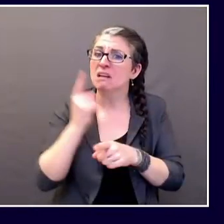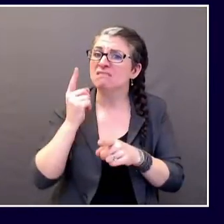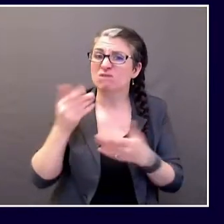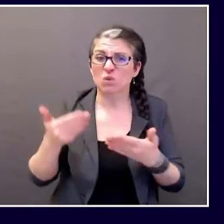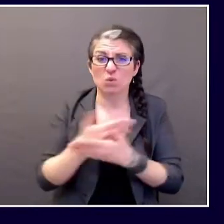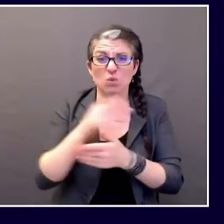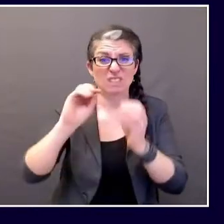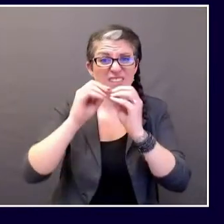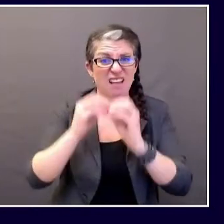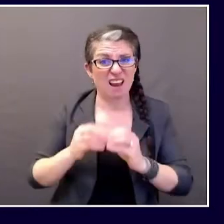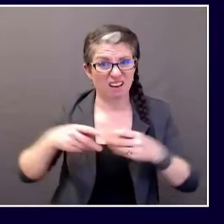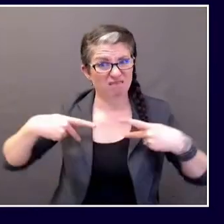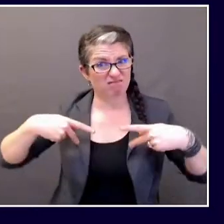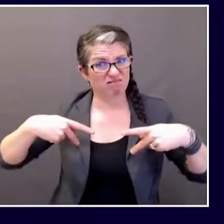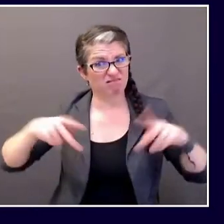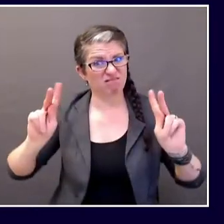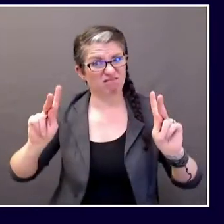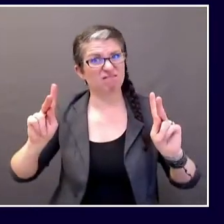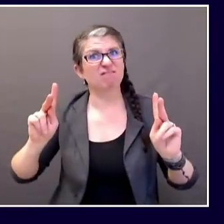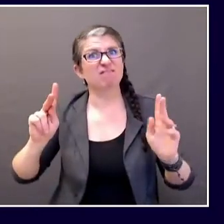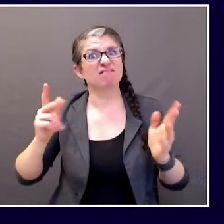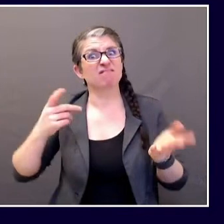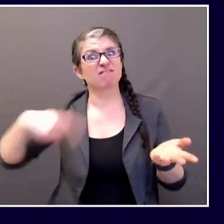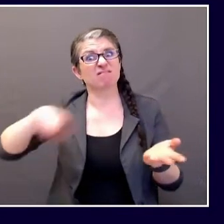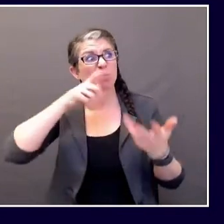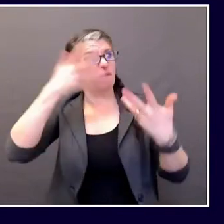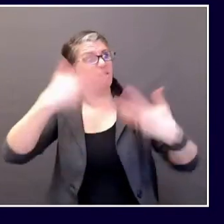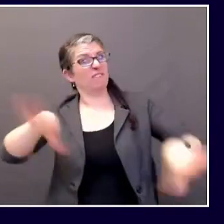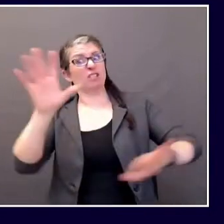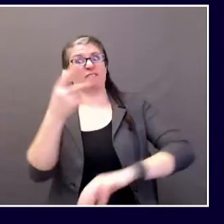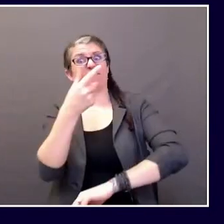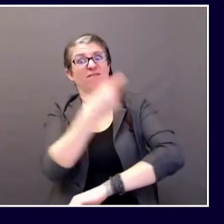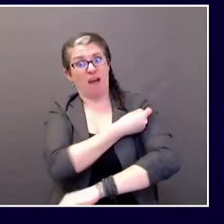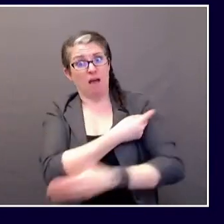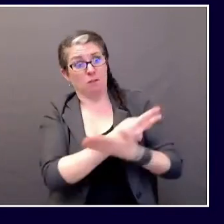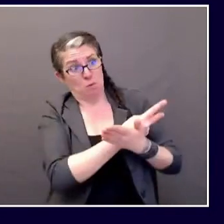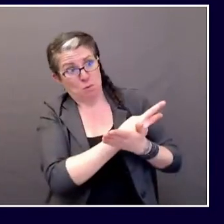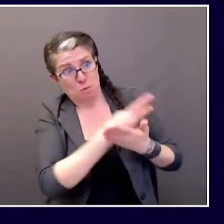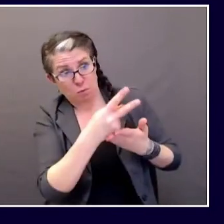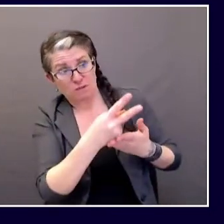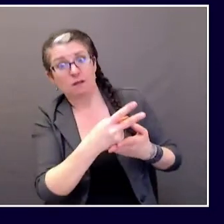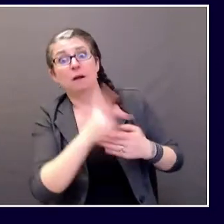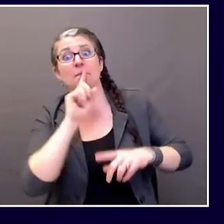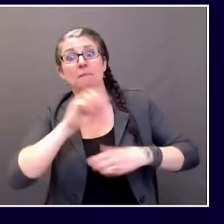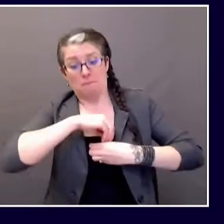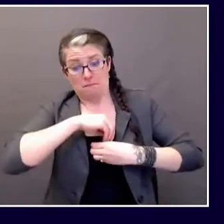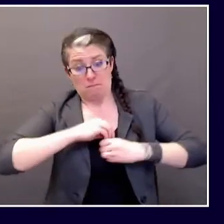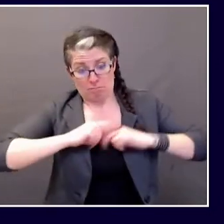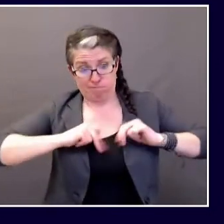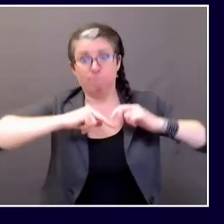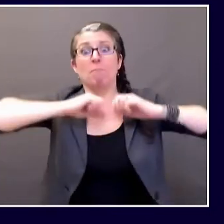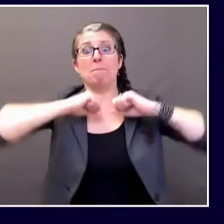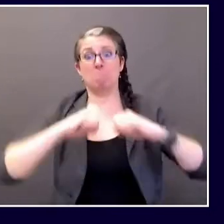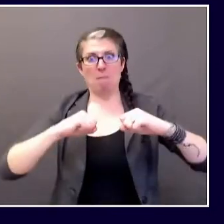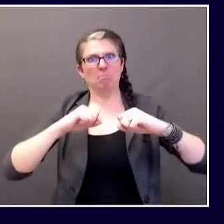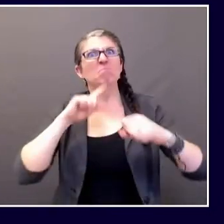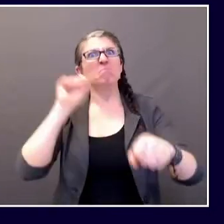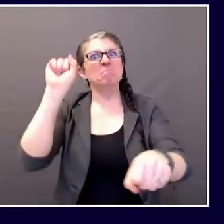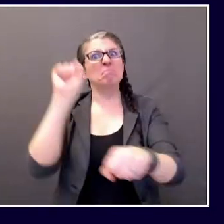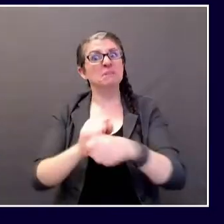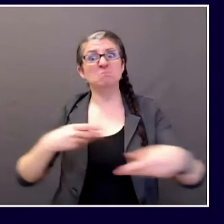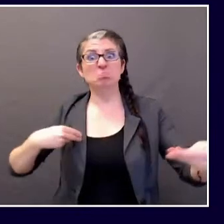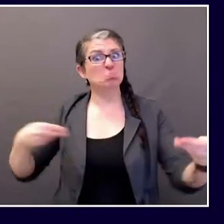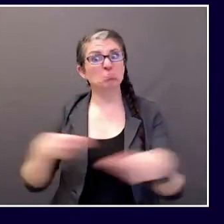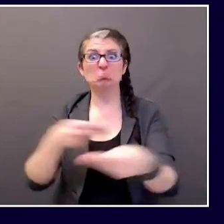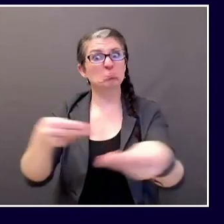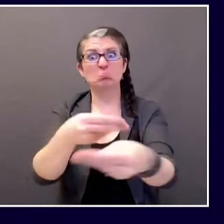been on. Thank you. I might just add, though, that it will, though, be a while before our public policy changes,